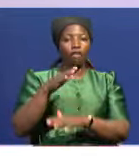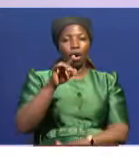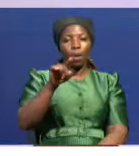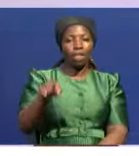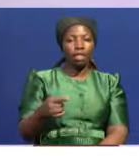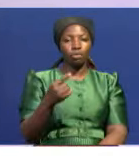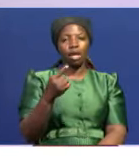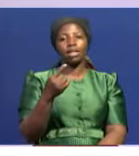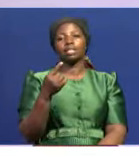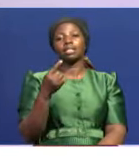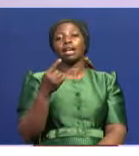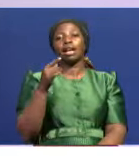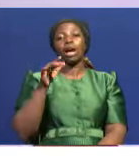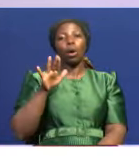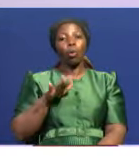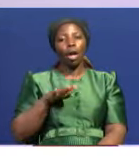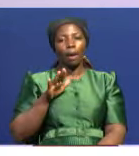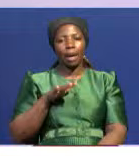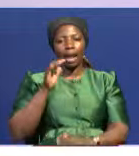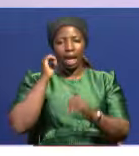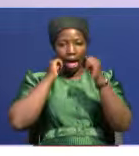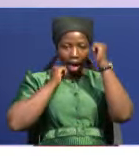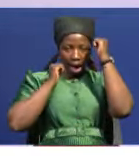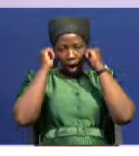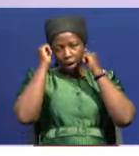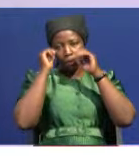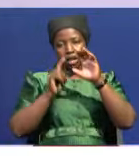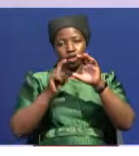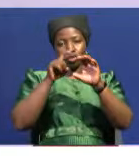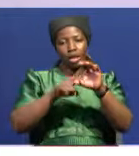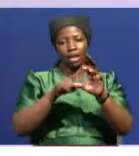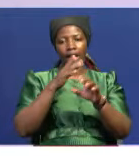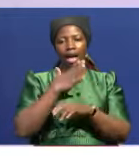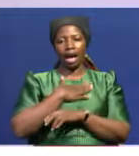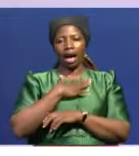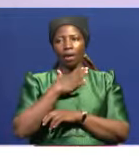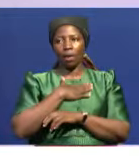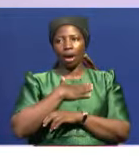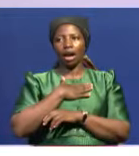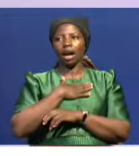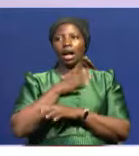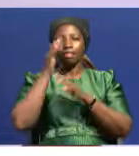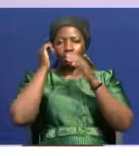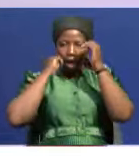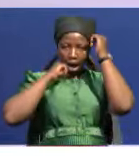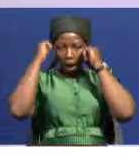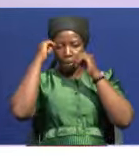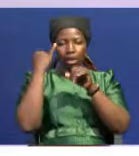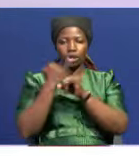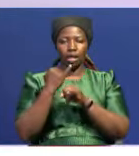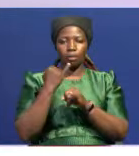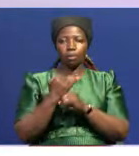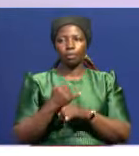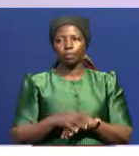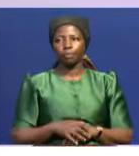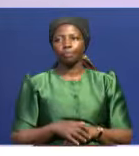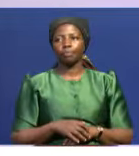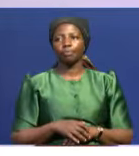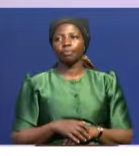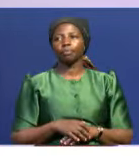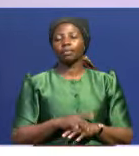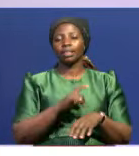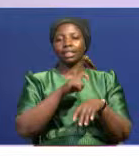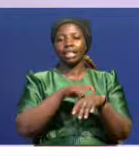1,000 service women joining our illustrious military career. As